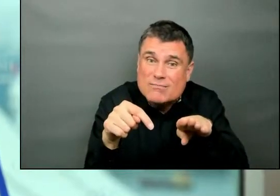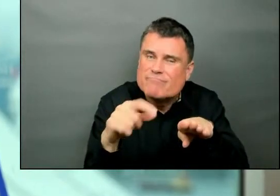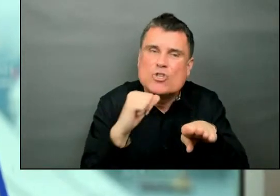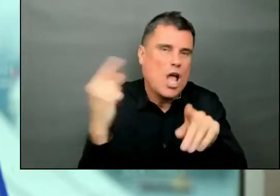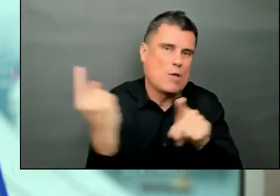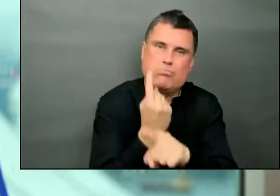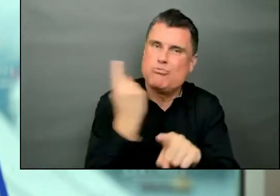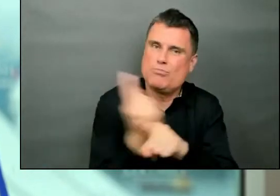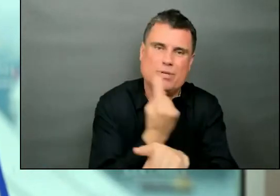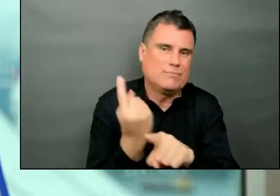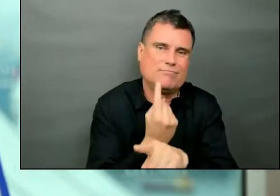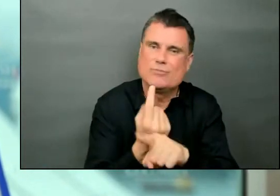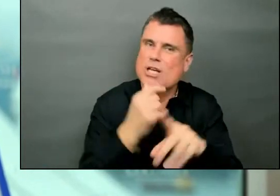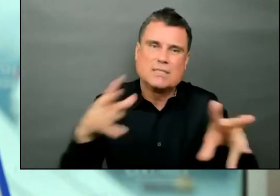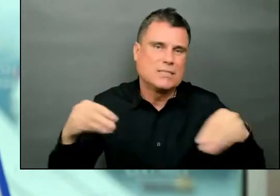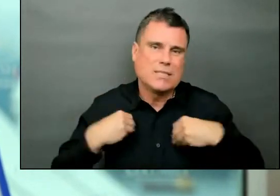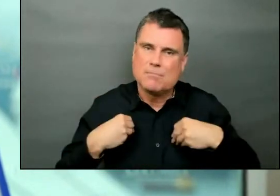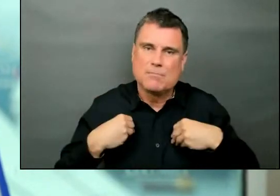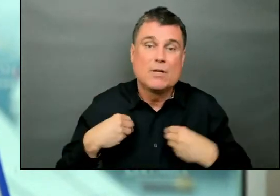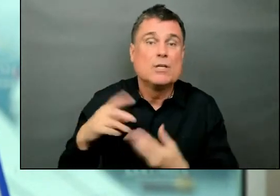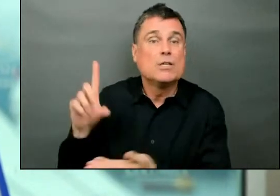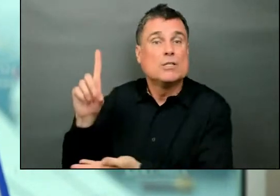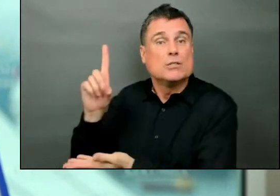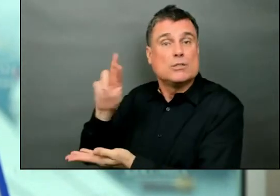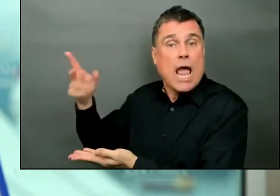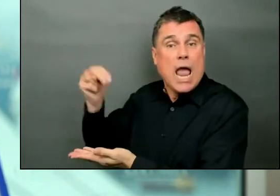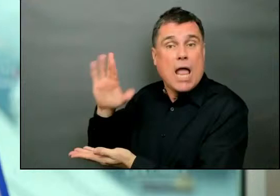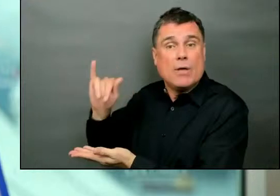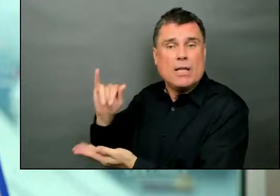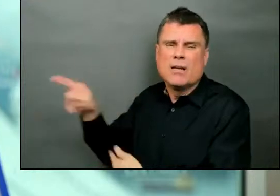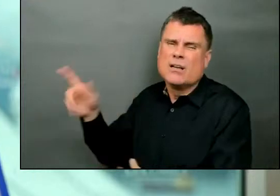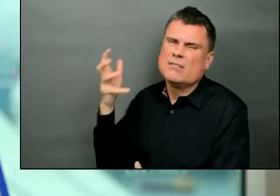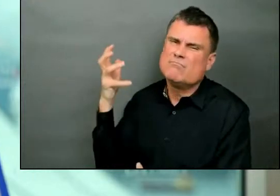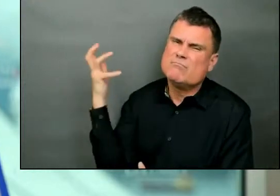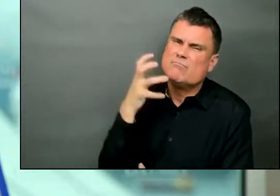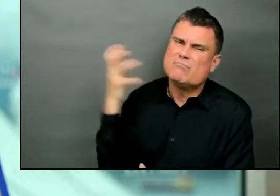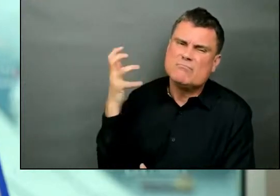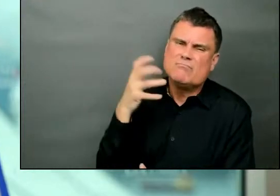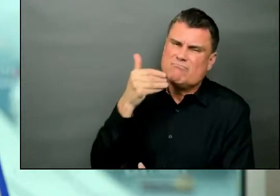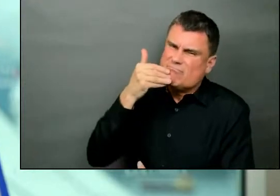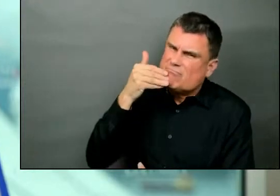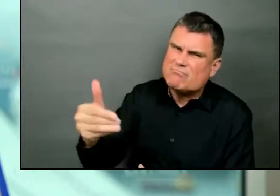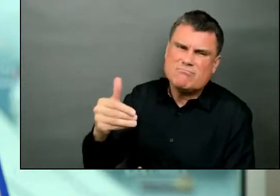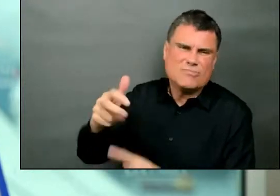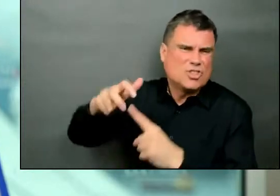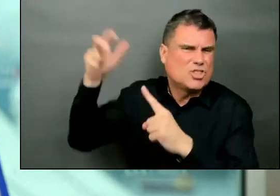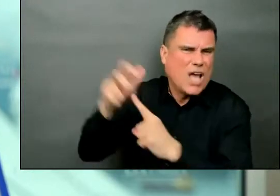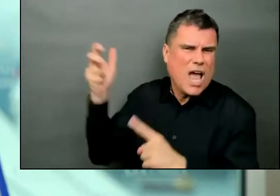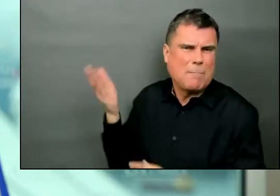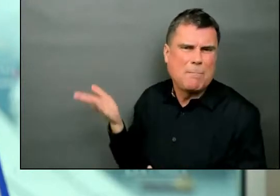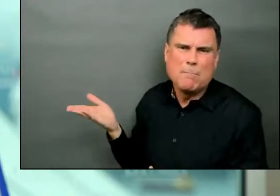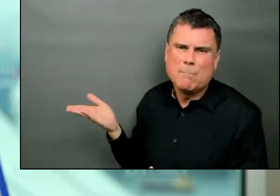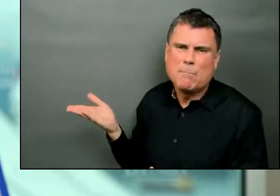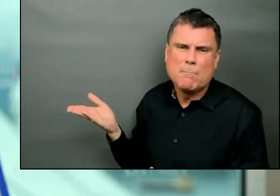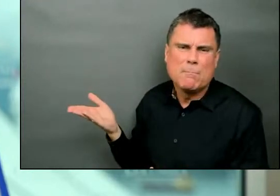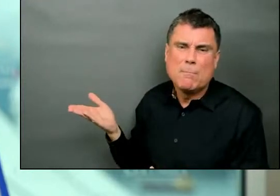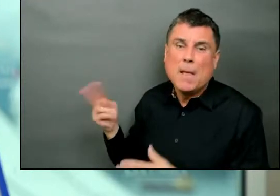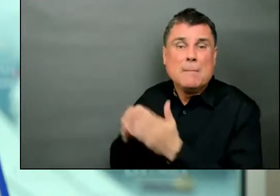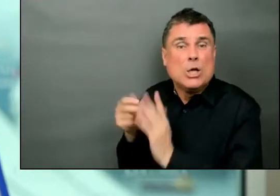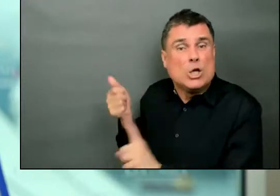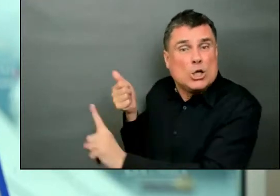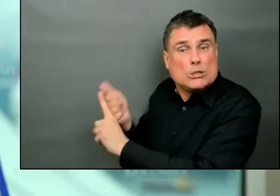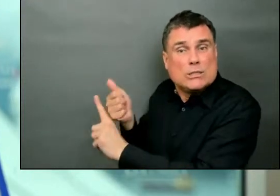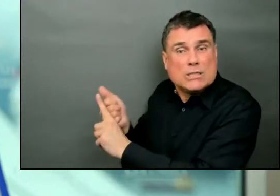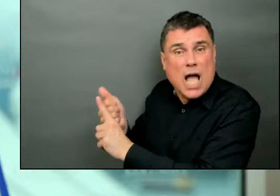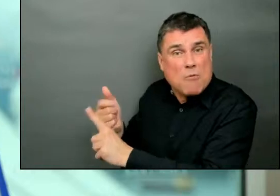Certainly doesn't mean I'm right all the time. Doesn't mean the government's right all the time. Everyone's right all the time. The federal government, World